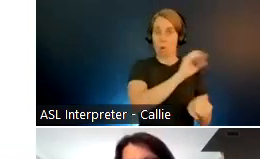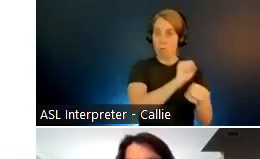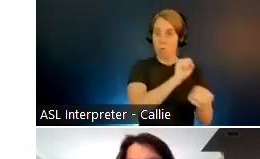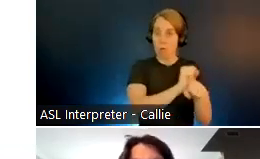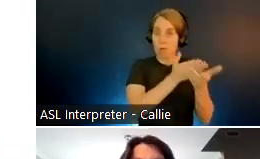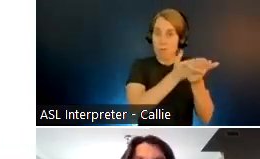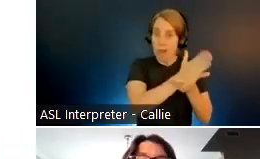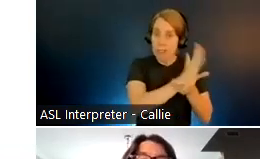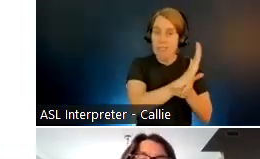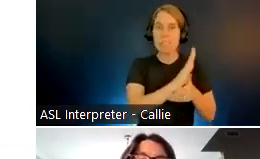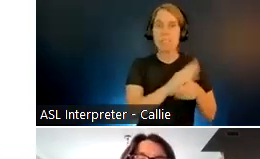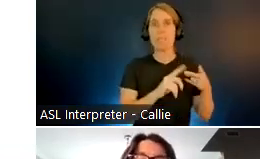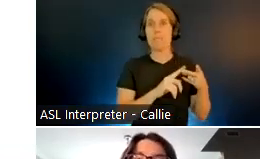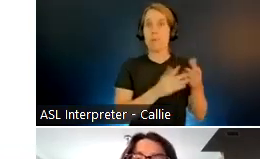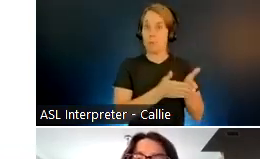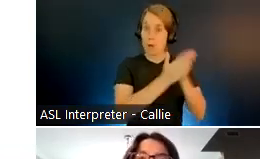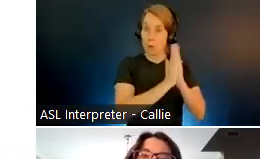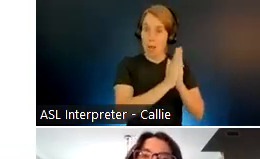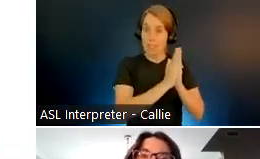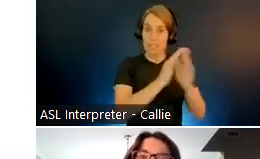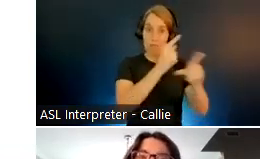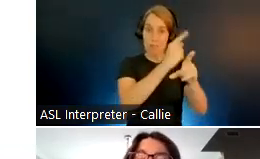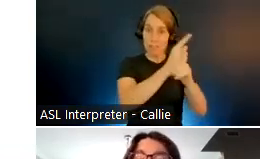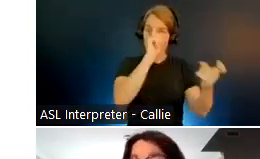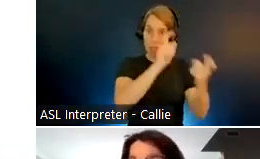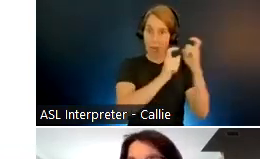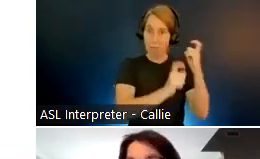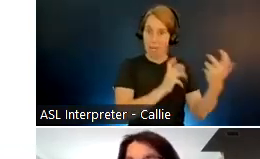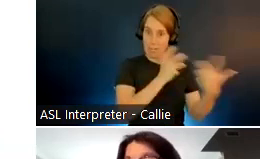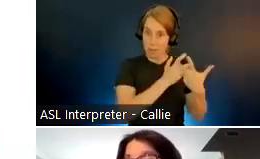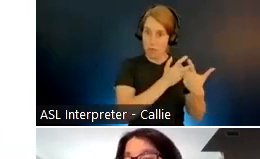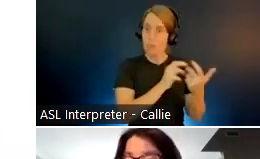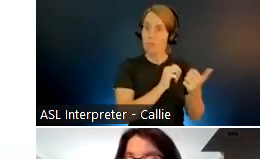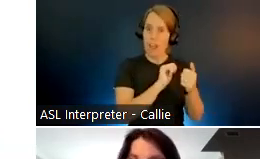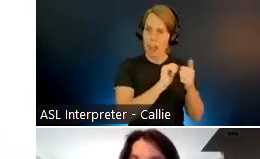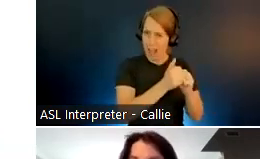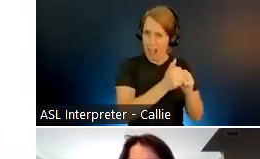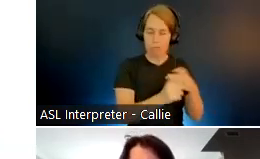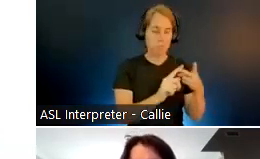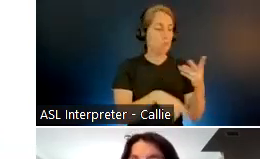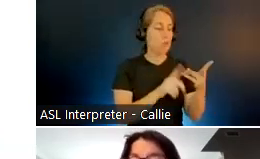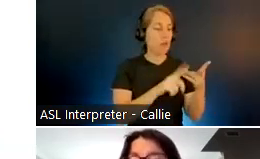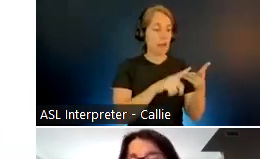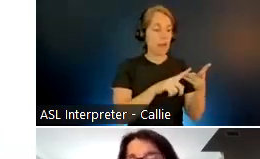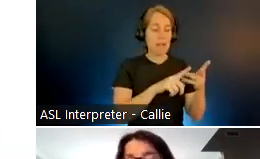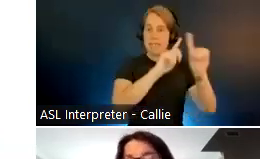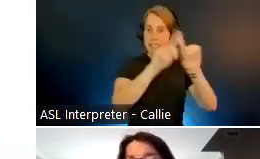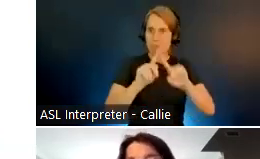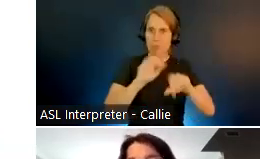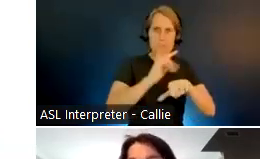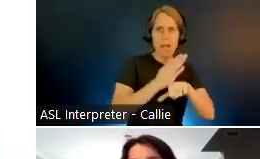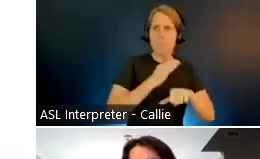reasonable accommodation? Do you need to understand what jobs might be a good fit for you? We